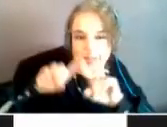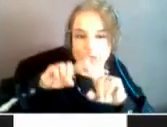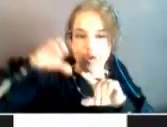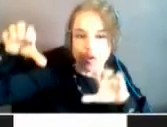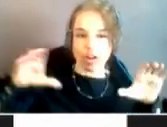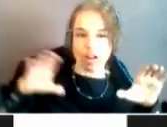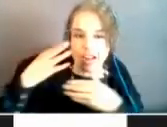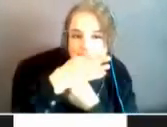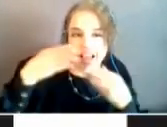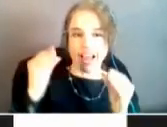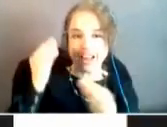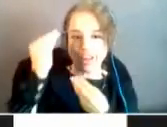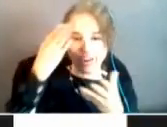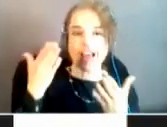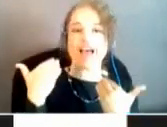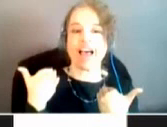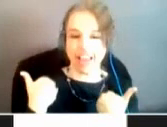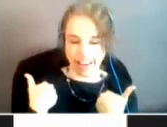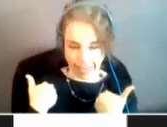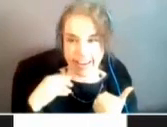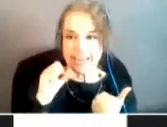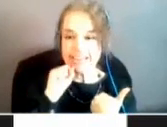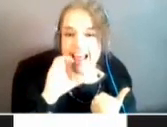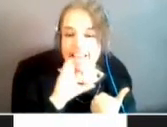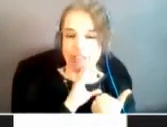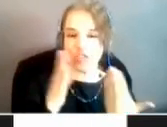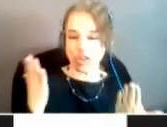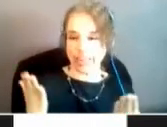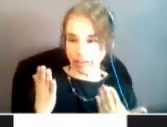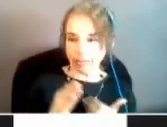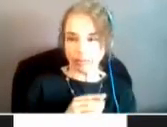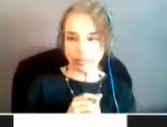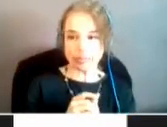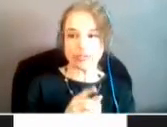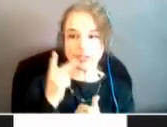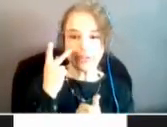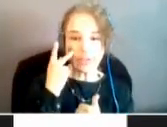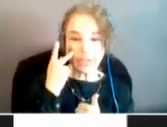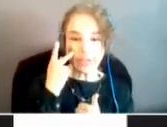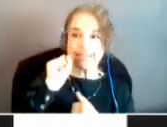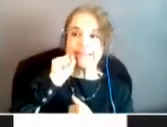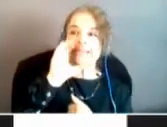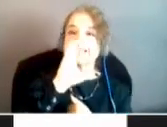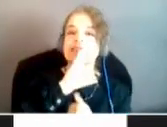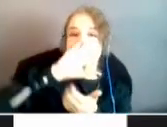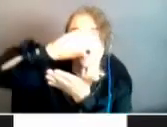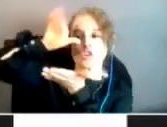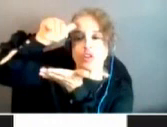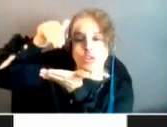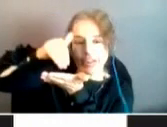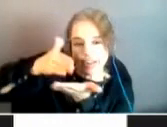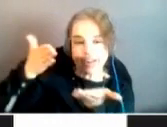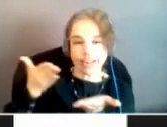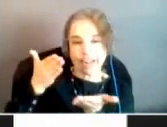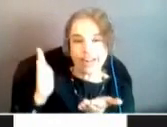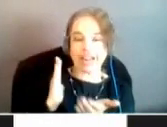our Office on Aging does have a comprehensive list of the different senior centers that are here in